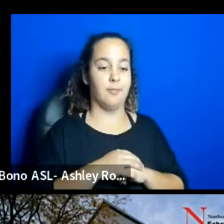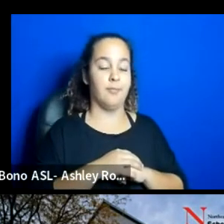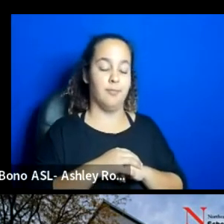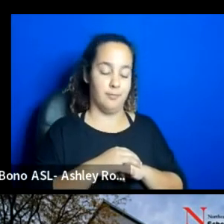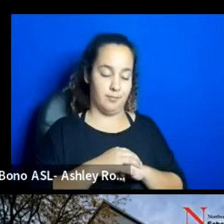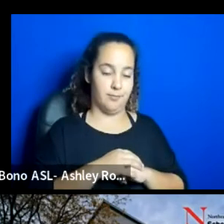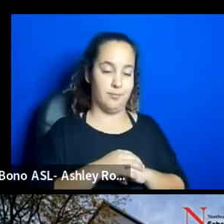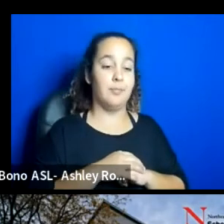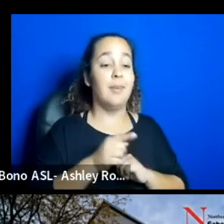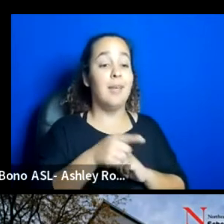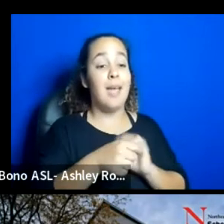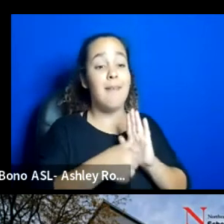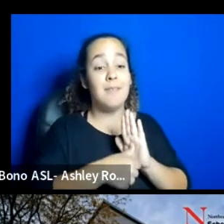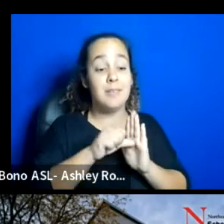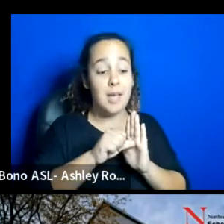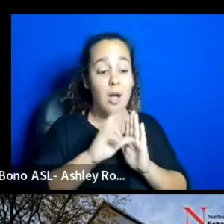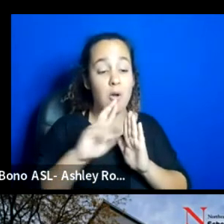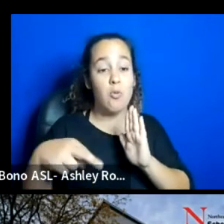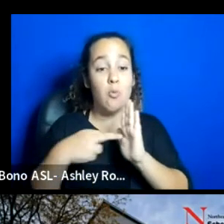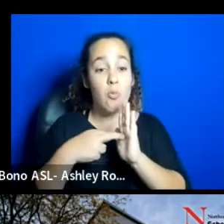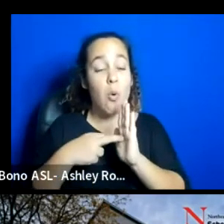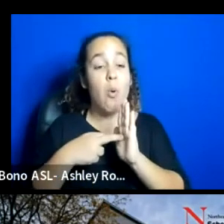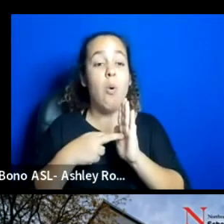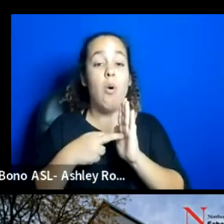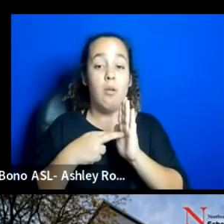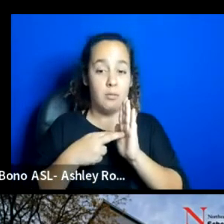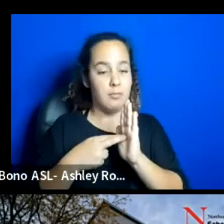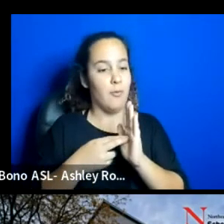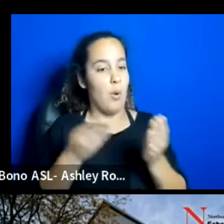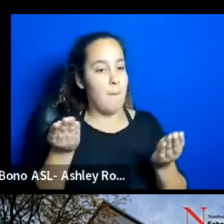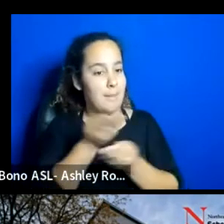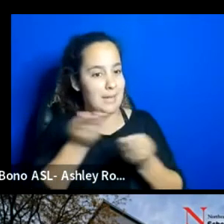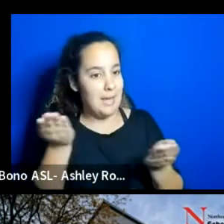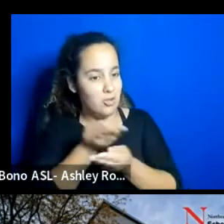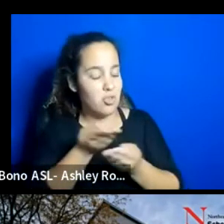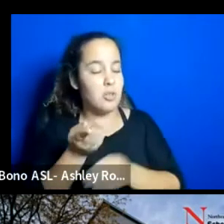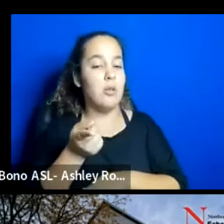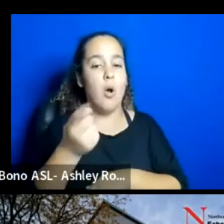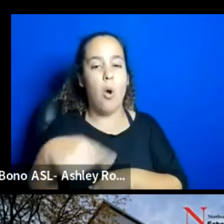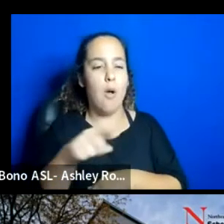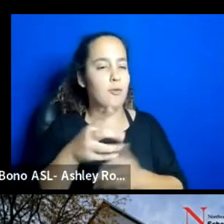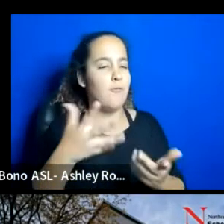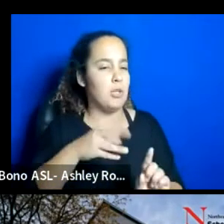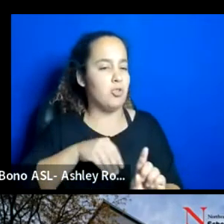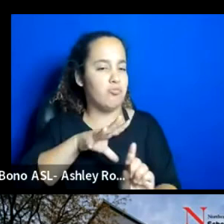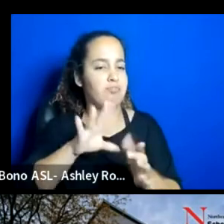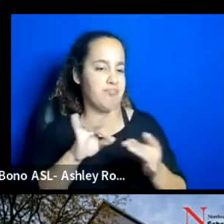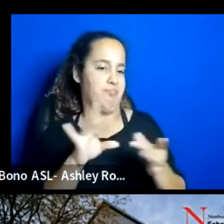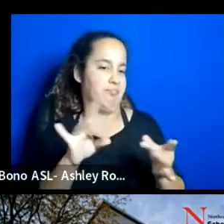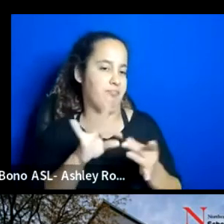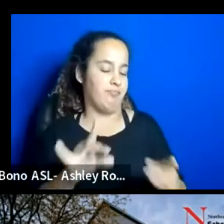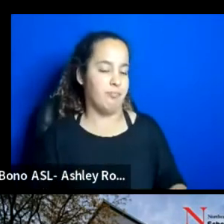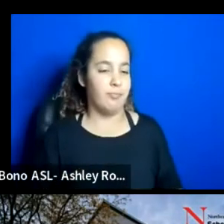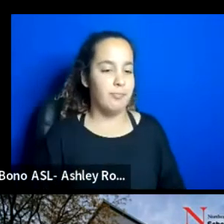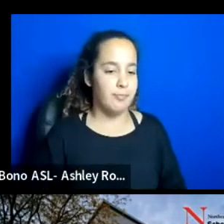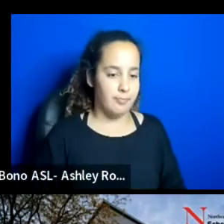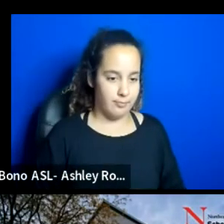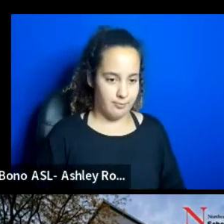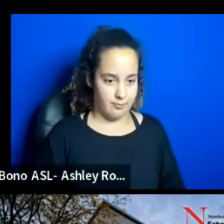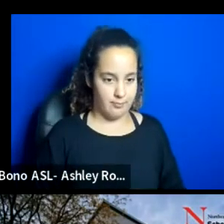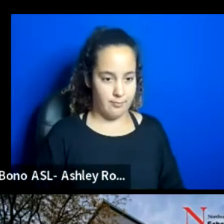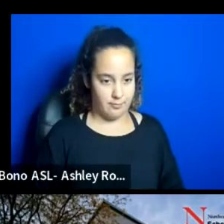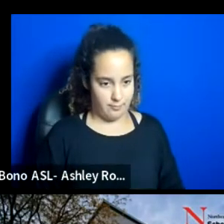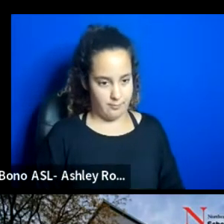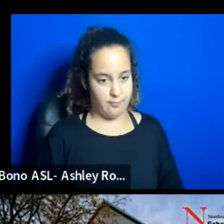It emphasizes the role of mediation that has been highlighted by almost all of you as a key historical component in